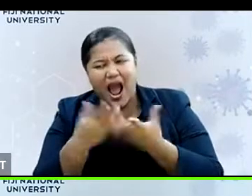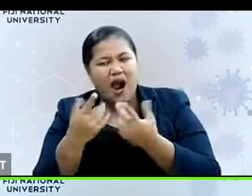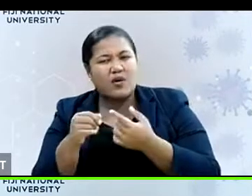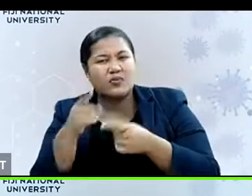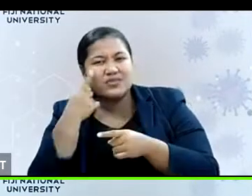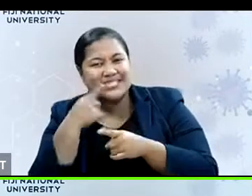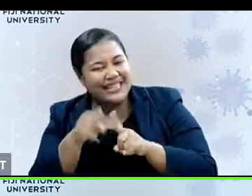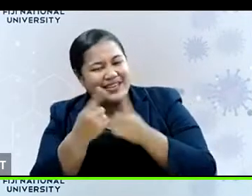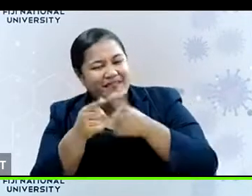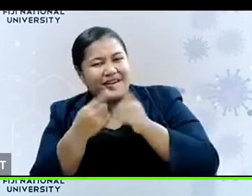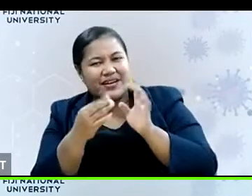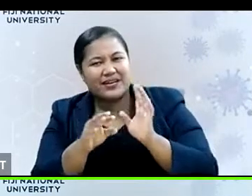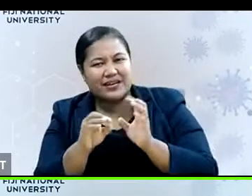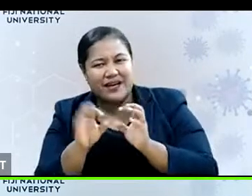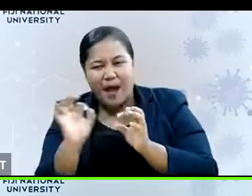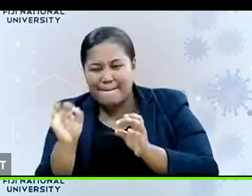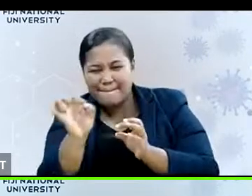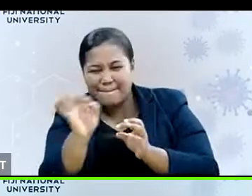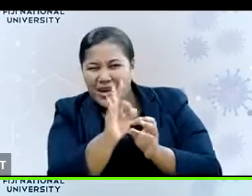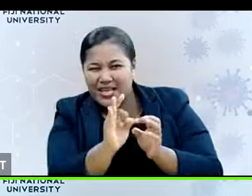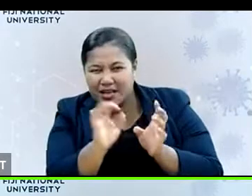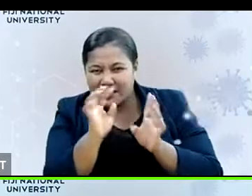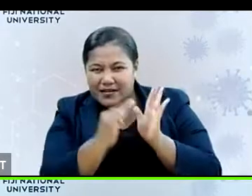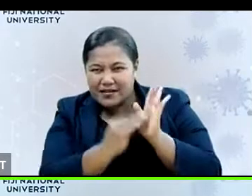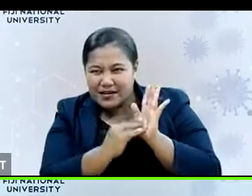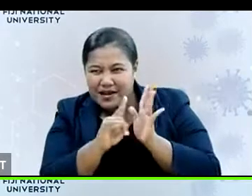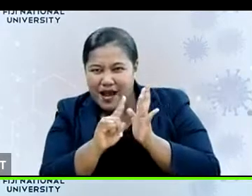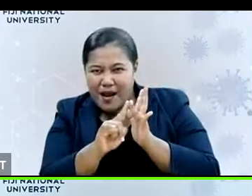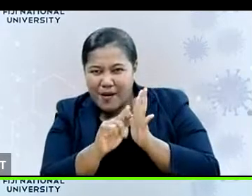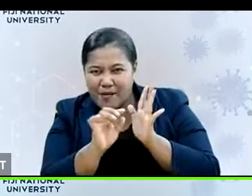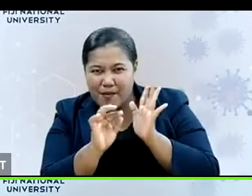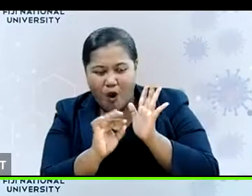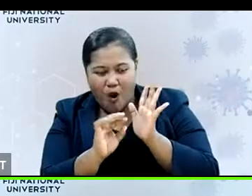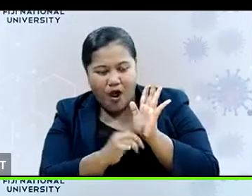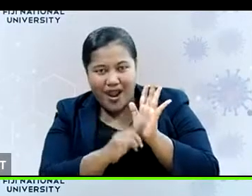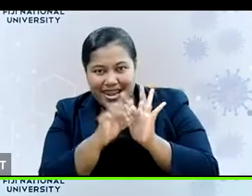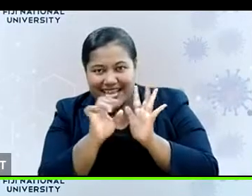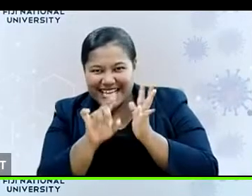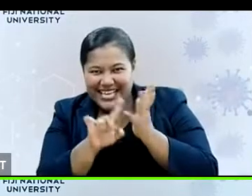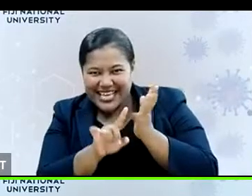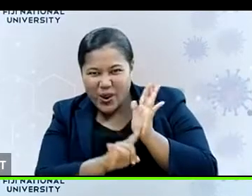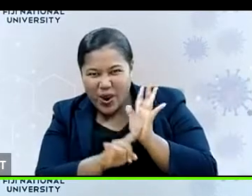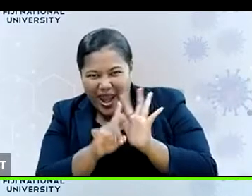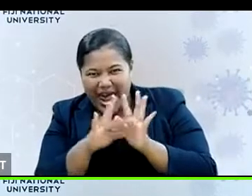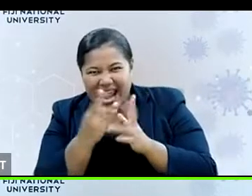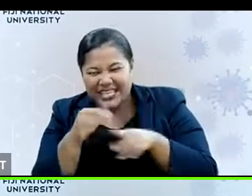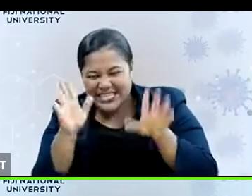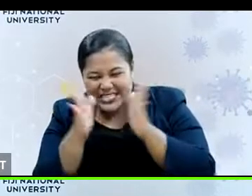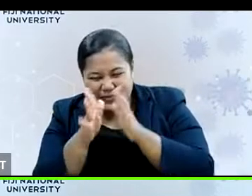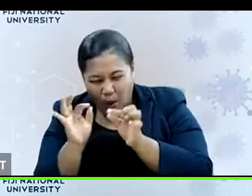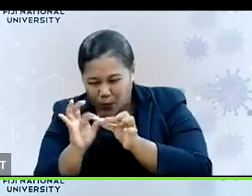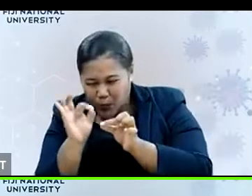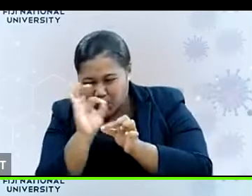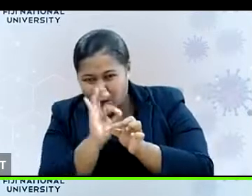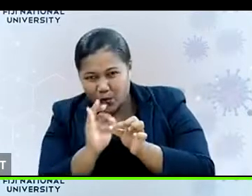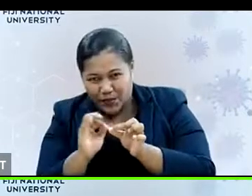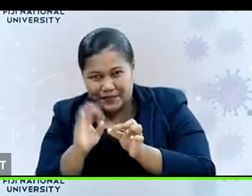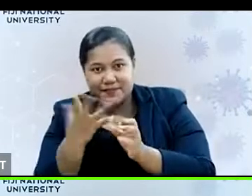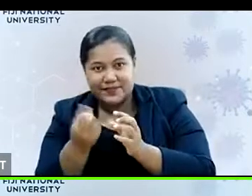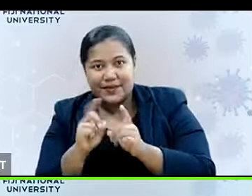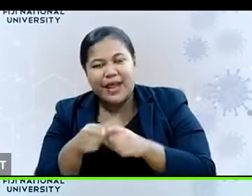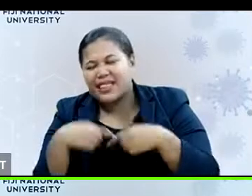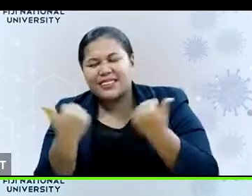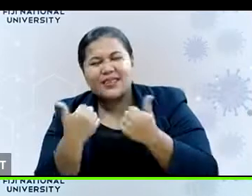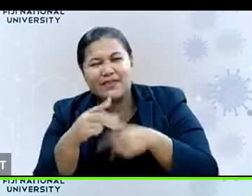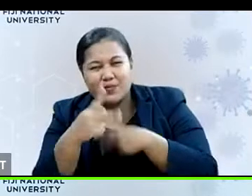to firstly, amplify up the numbers. And so we do this through a process called polymerase. Well, there's a number of different processes, but the